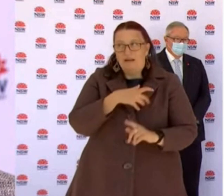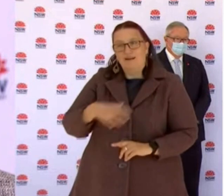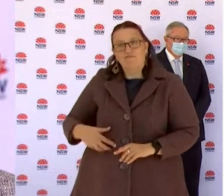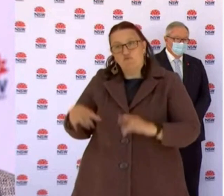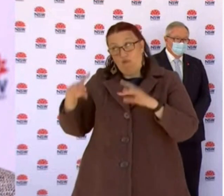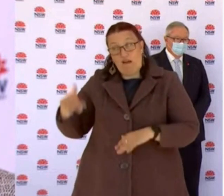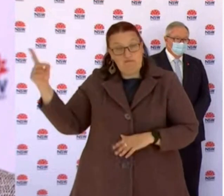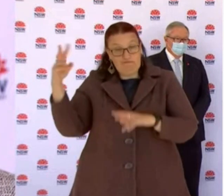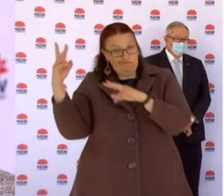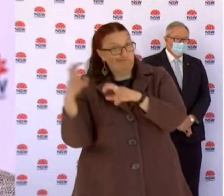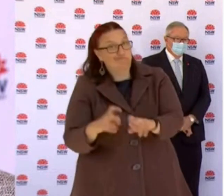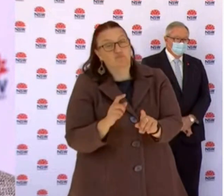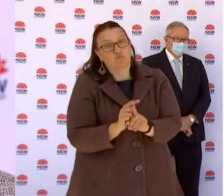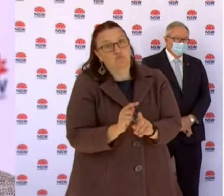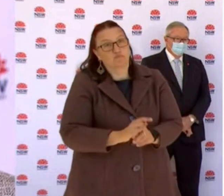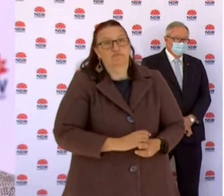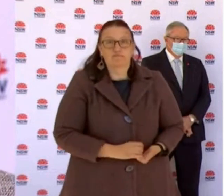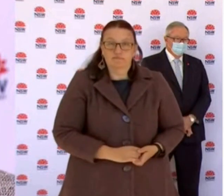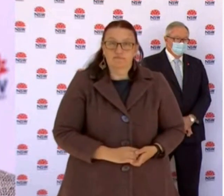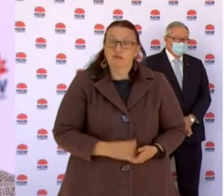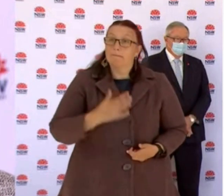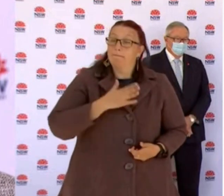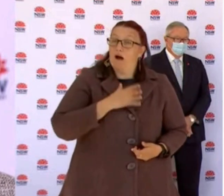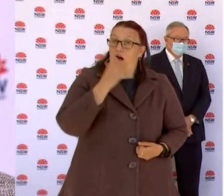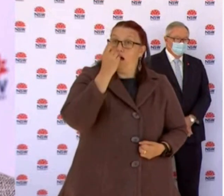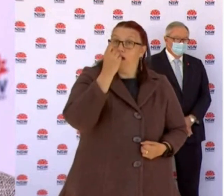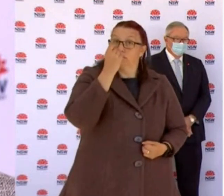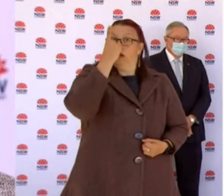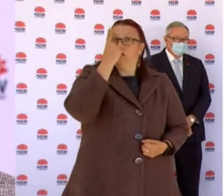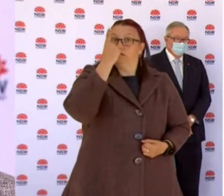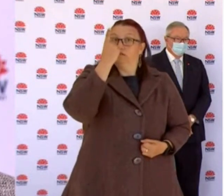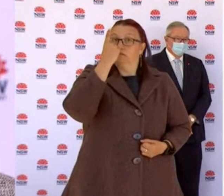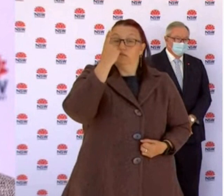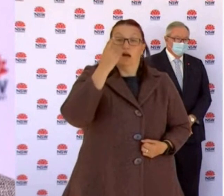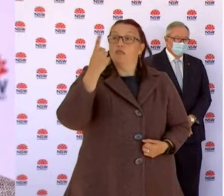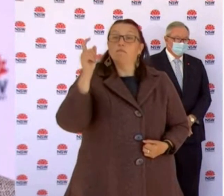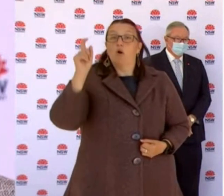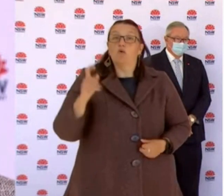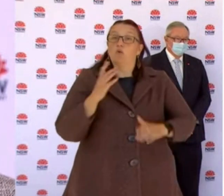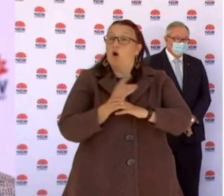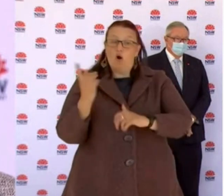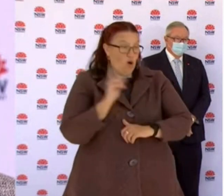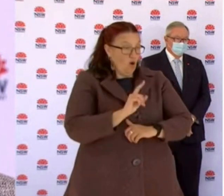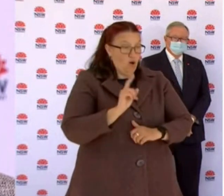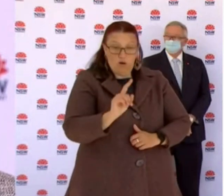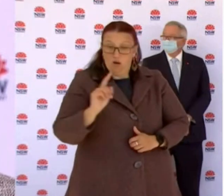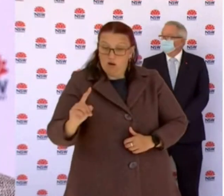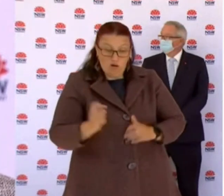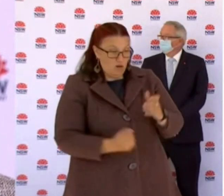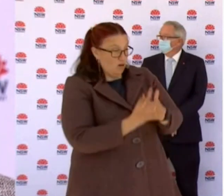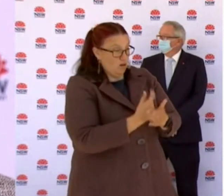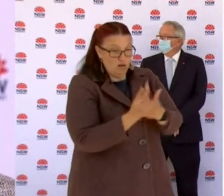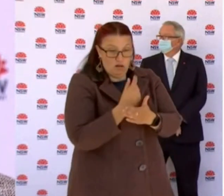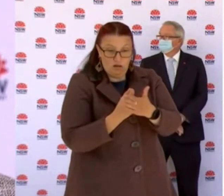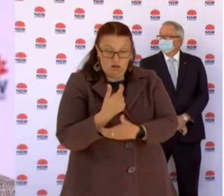not been raised. My understanding is the cases are arising in the area where we would expect the cases to occur,